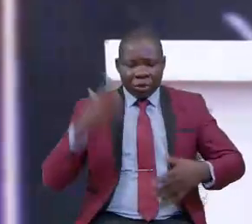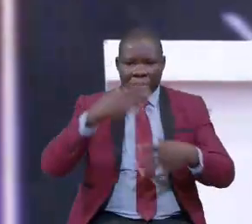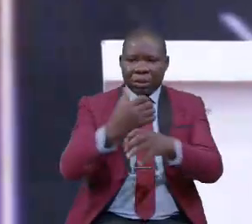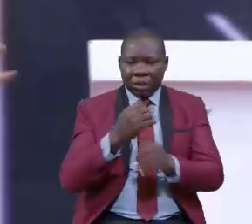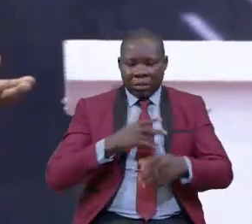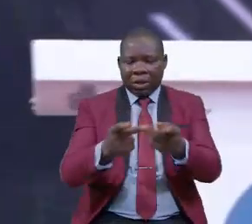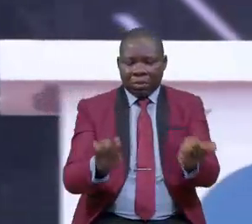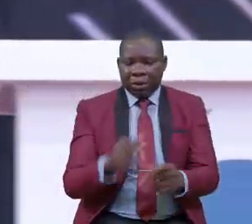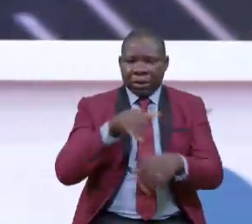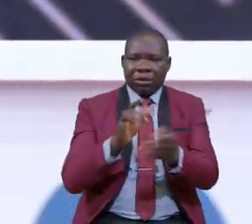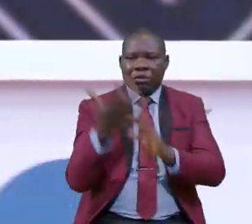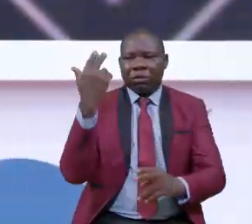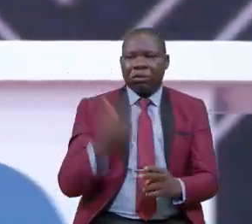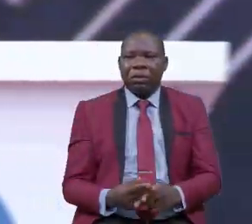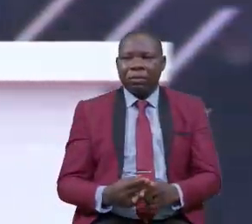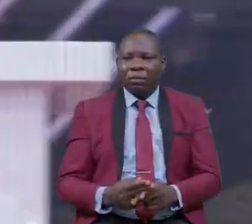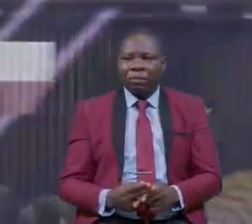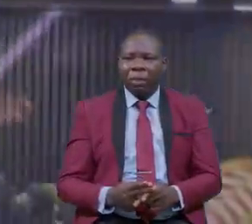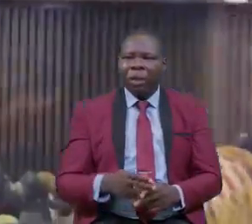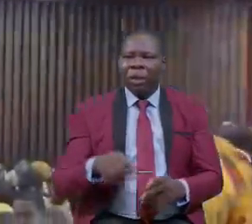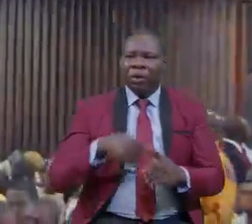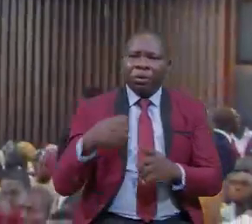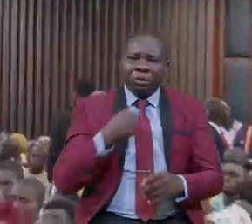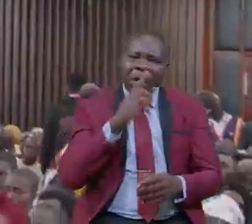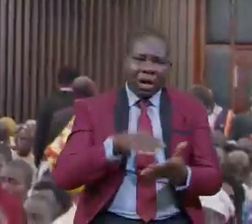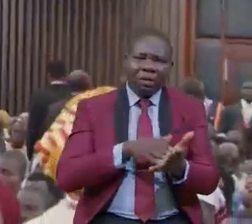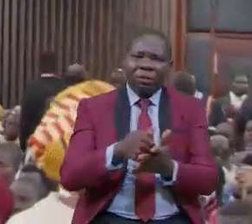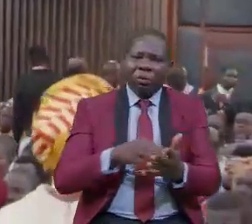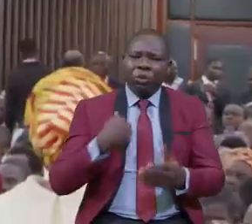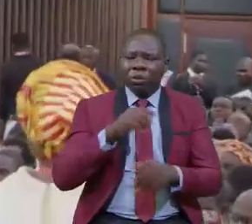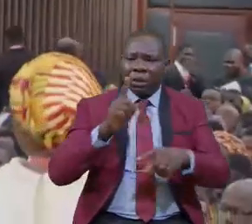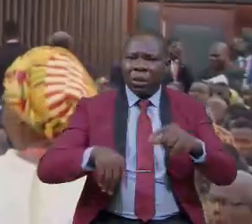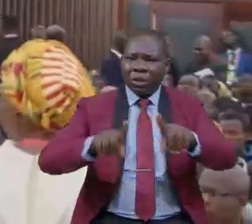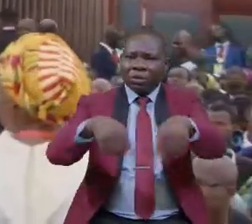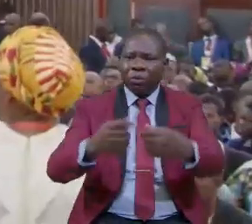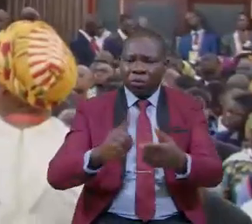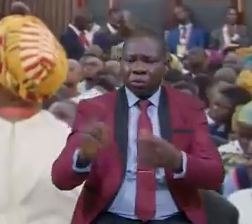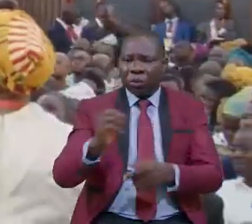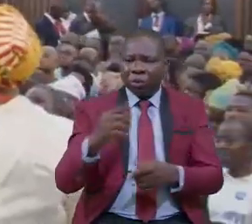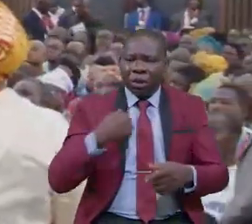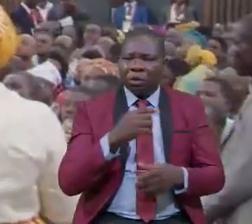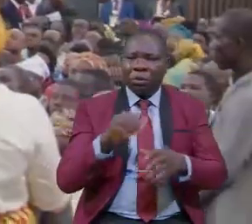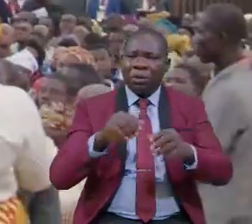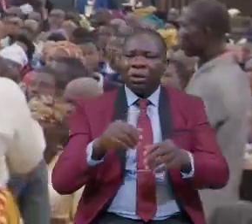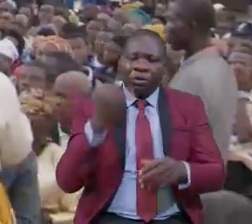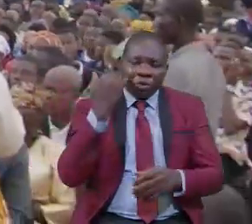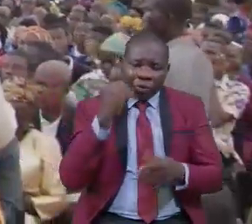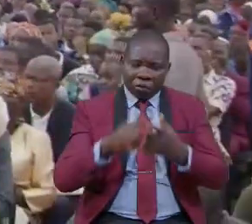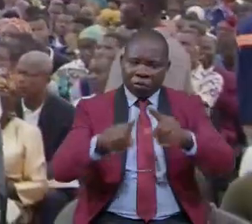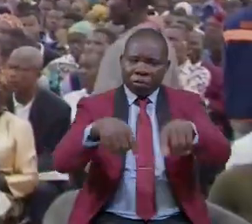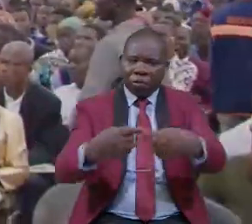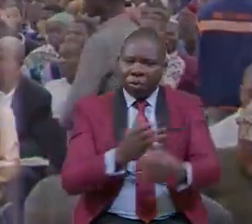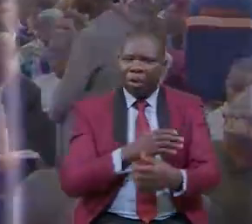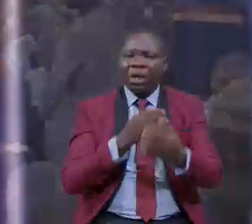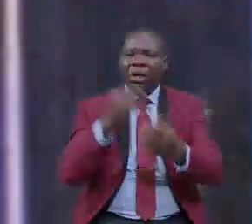cannot run, we cannot go where we ought to go, and God's work still has to be done. And he cannot be waiting for